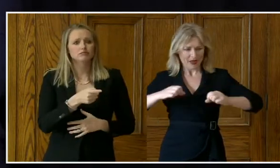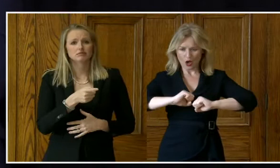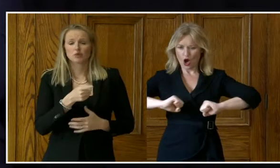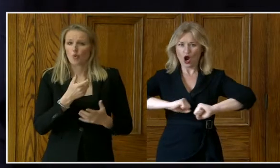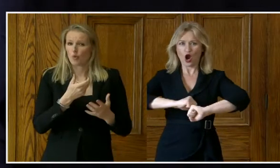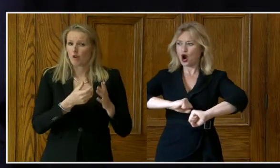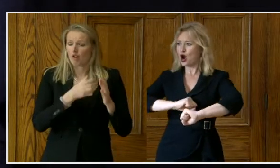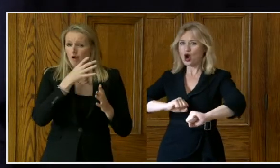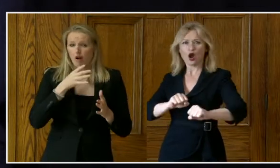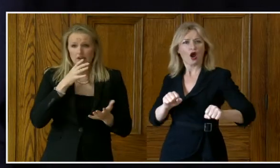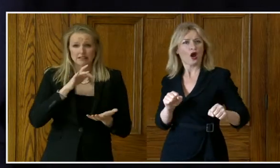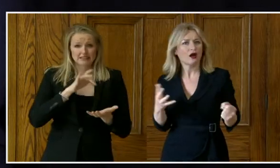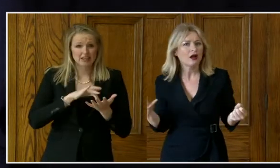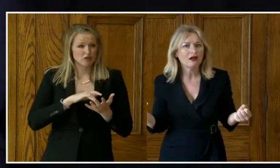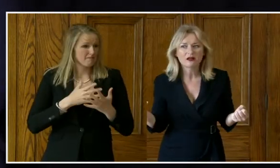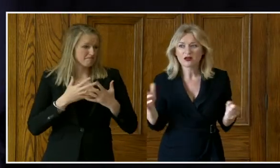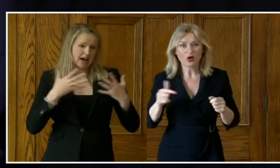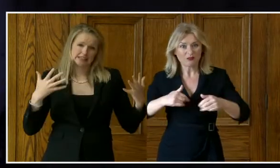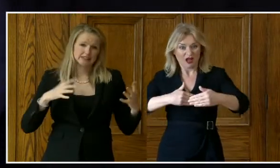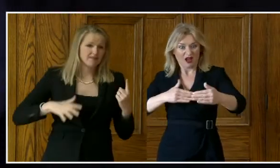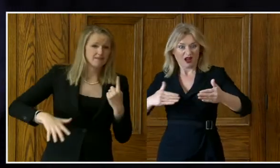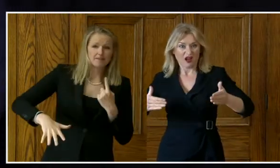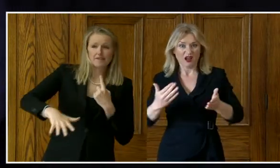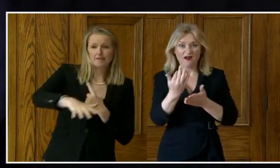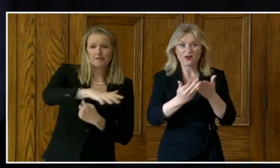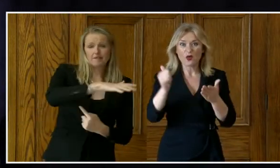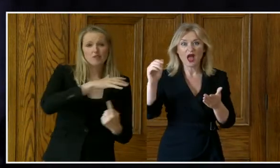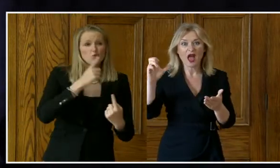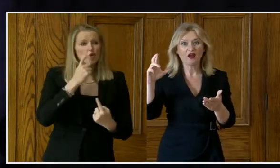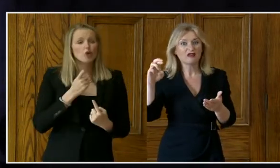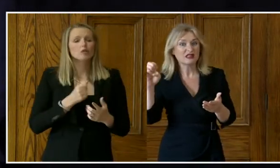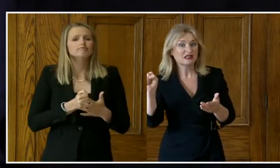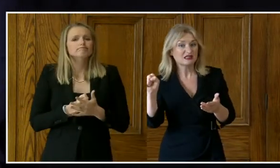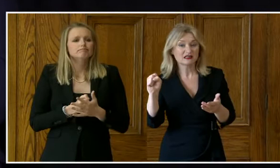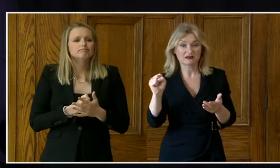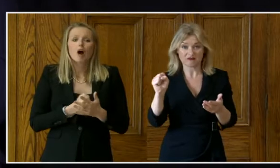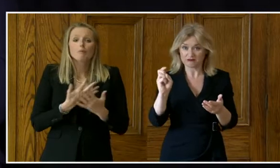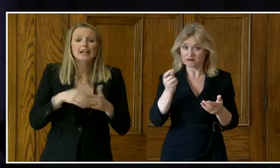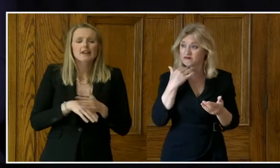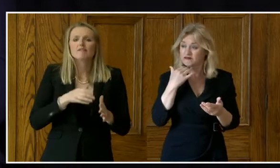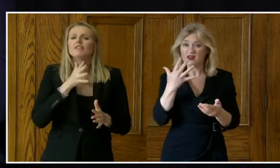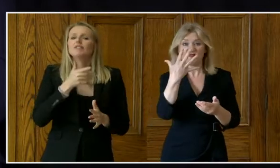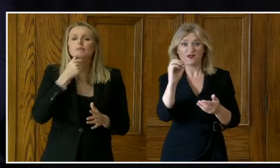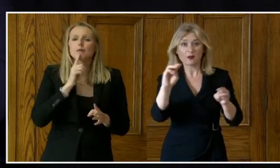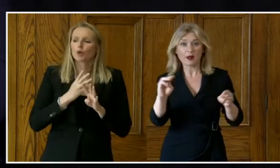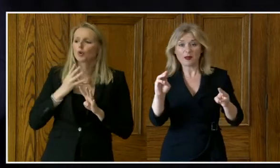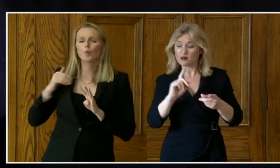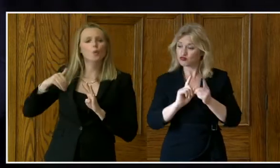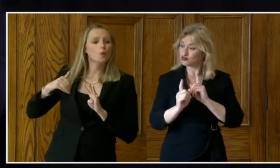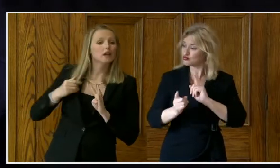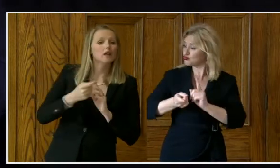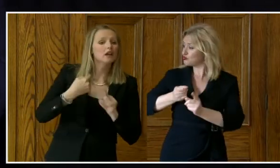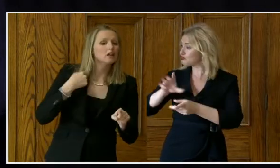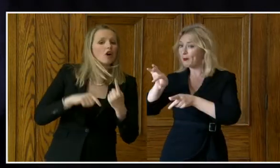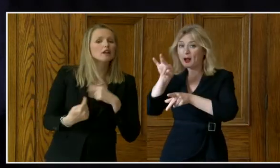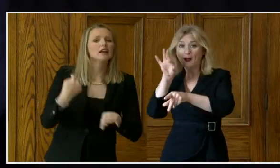garden centres of a couple of acres in size, and you could have maybe 50 people in them. So they are places where you can practice social